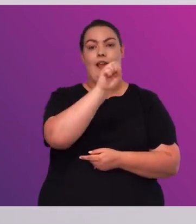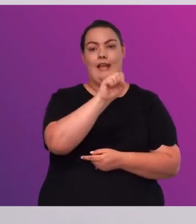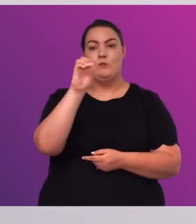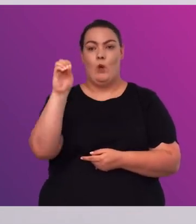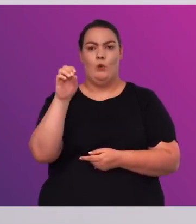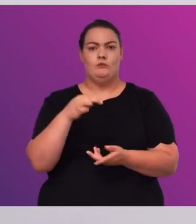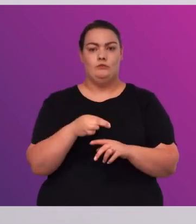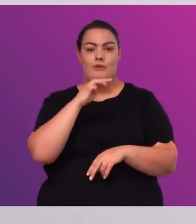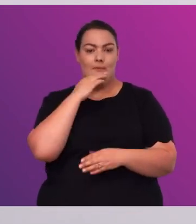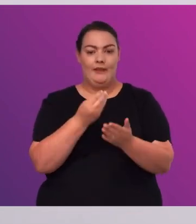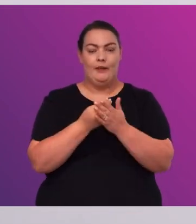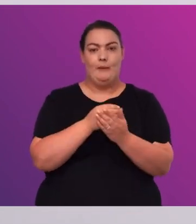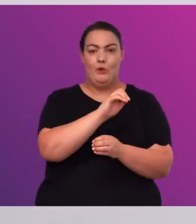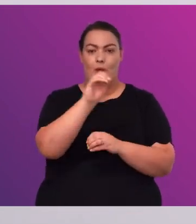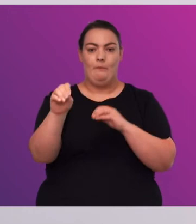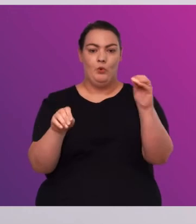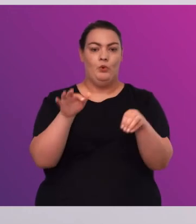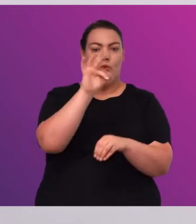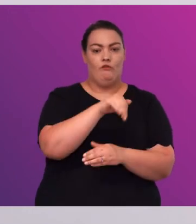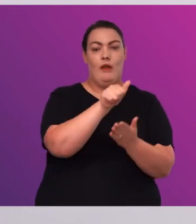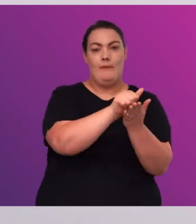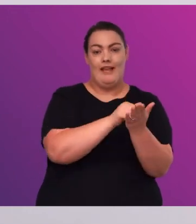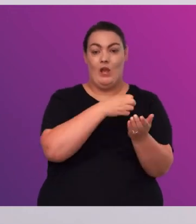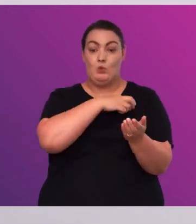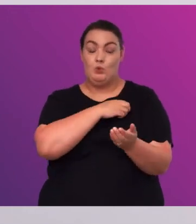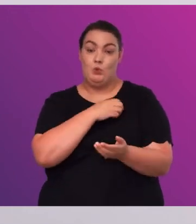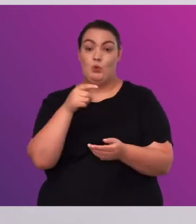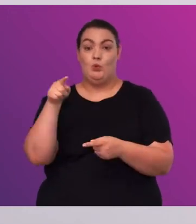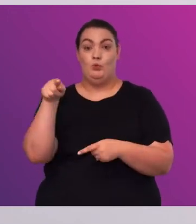your account without having to go to the bank each month.